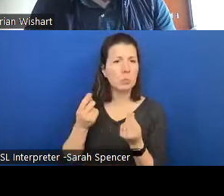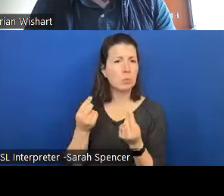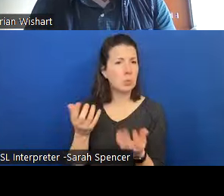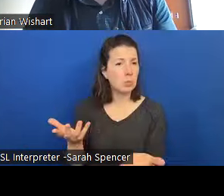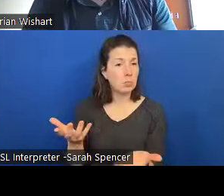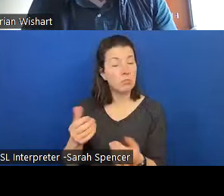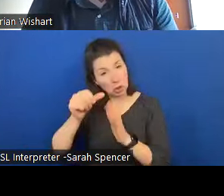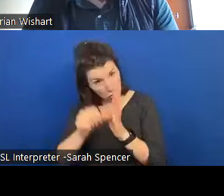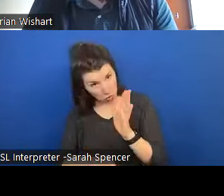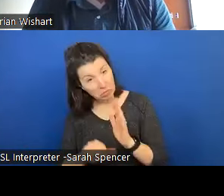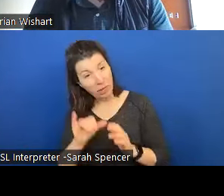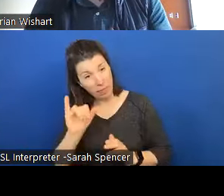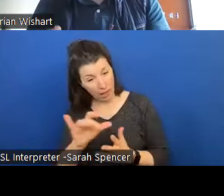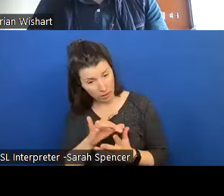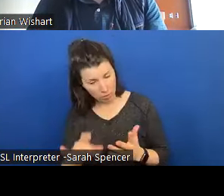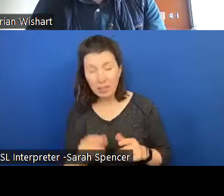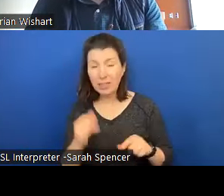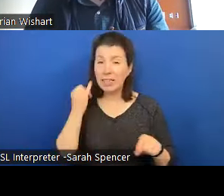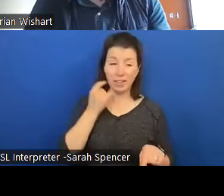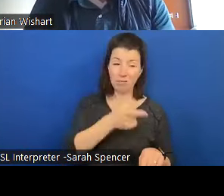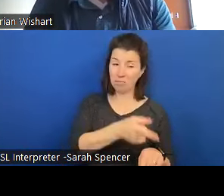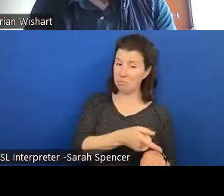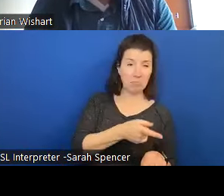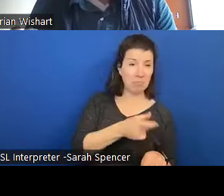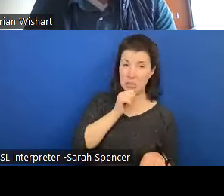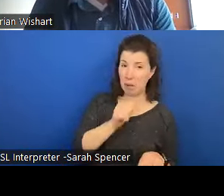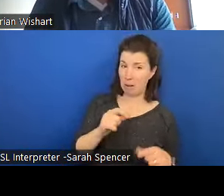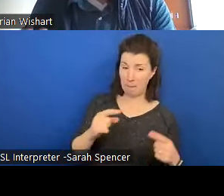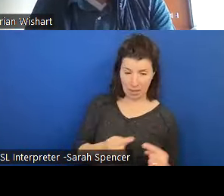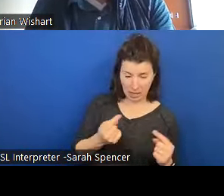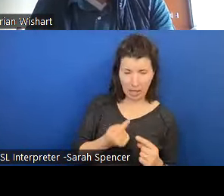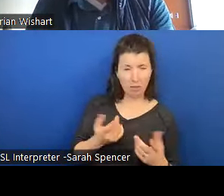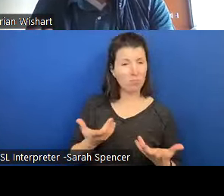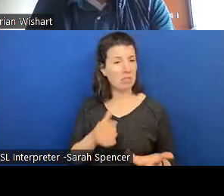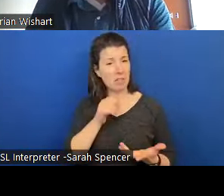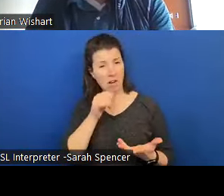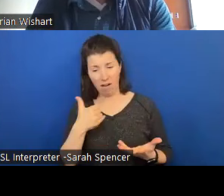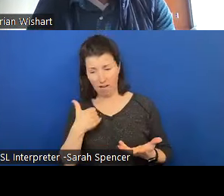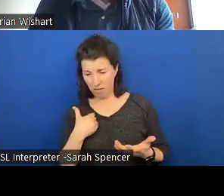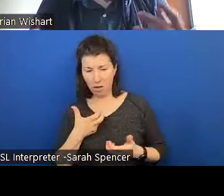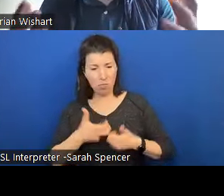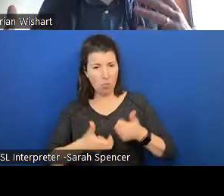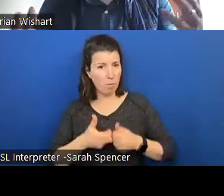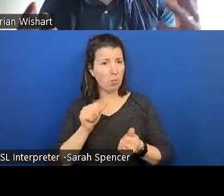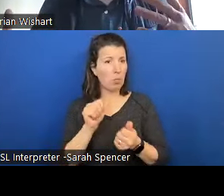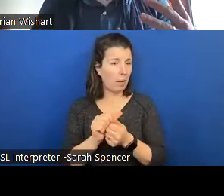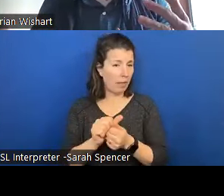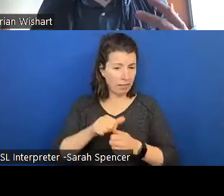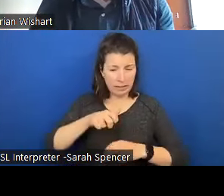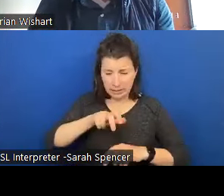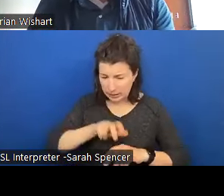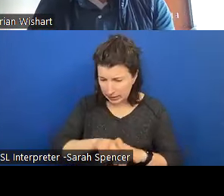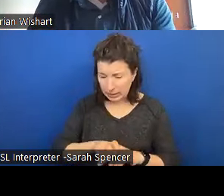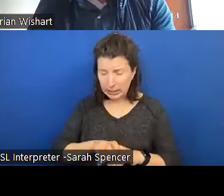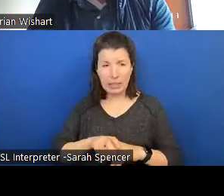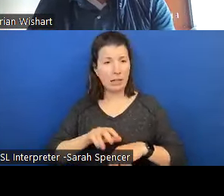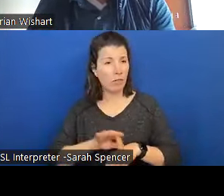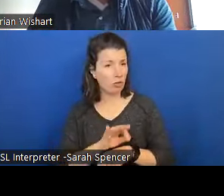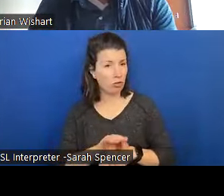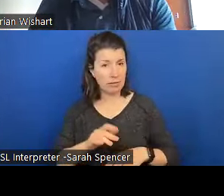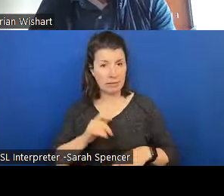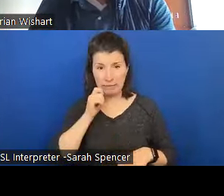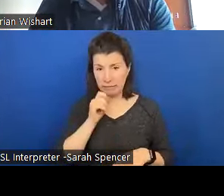but if they're not in pain and they're not having difficulty with their seating or their function or their skin, it's not necessarily something that we have to